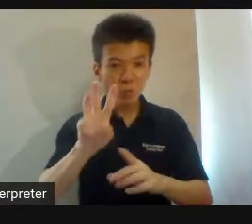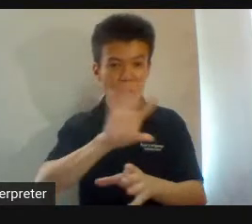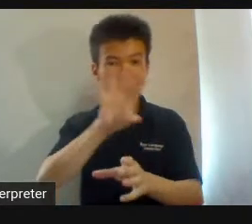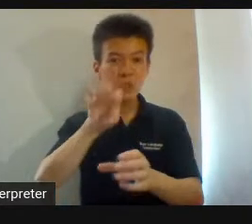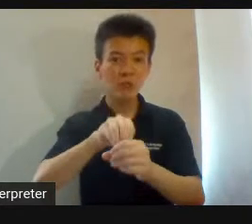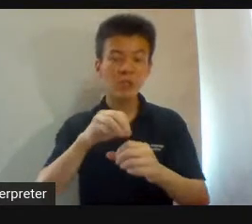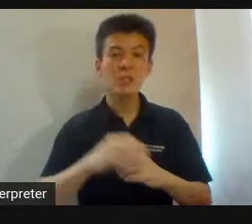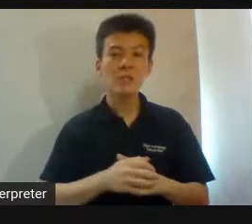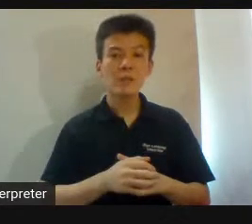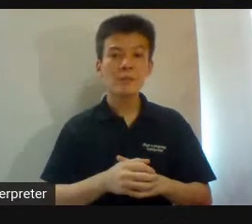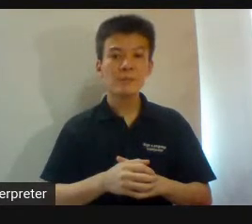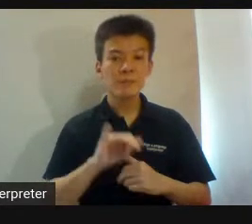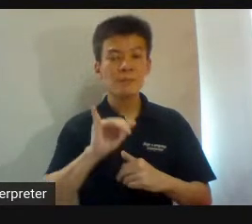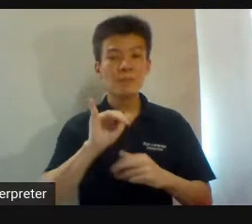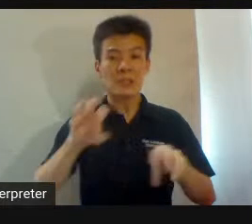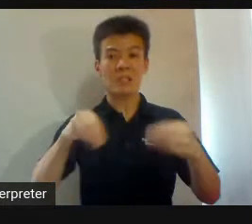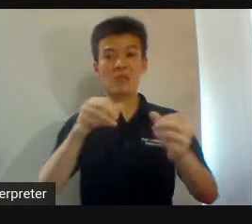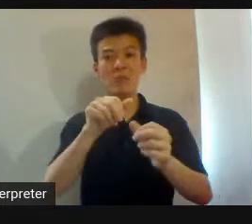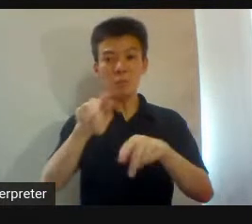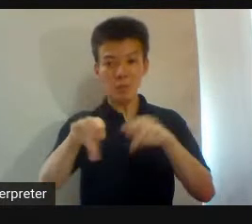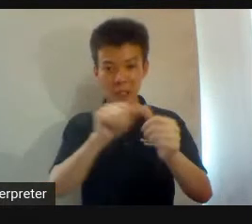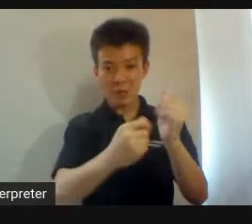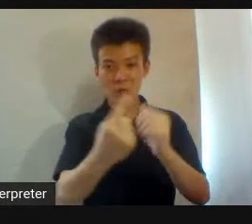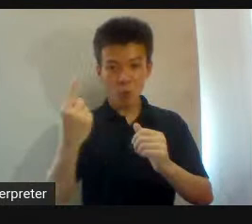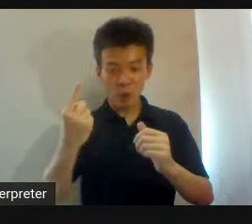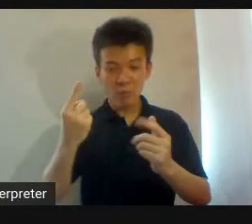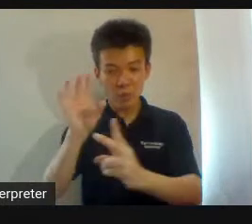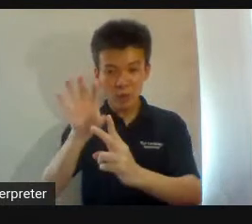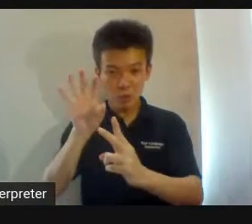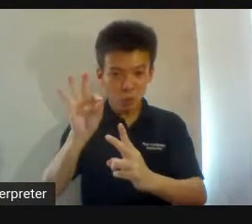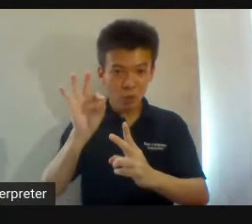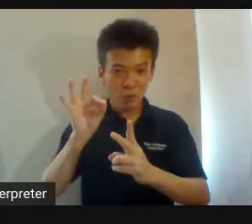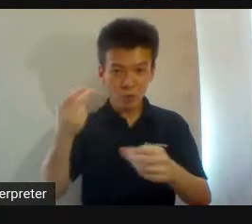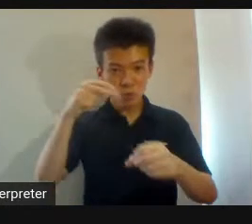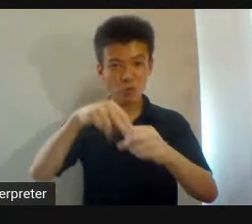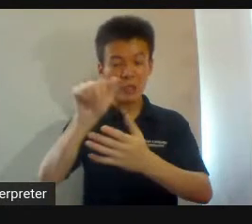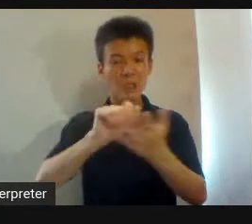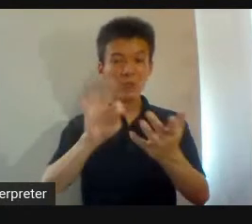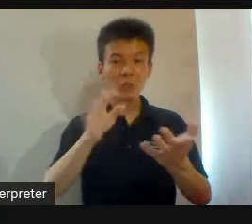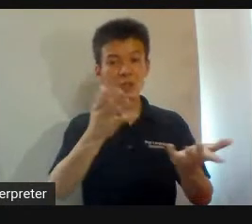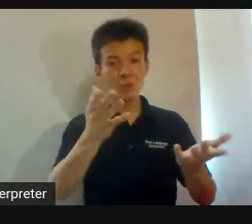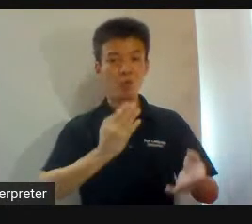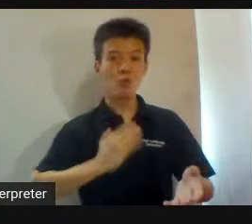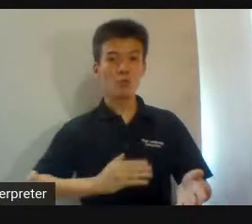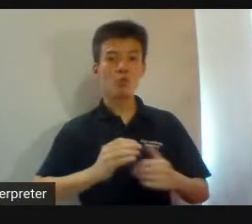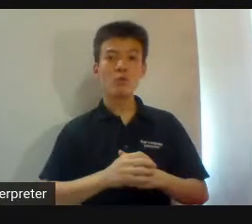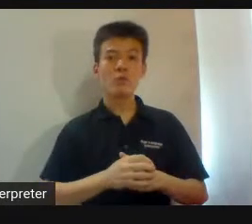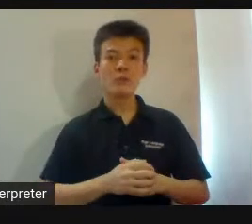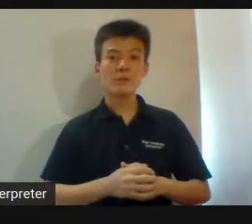inclusivity and giving people, everybody, the choice to join in the arts if they wish to.